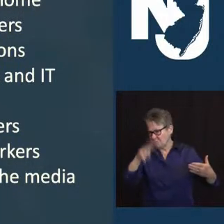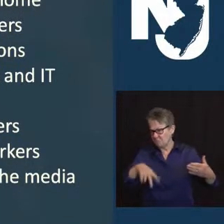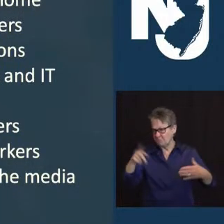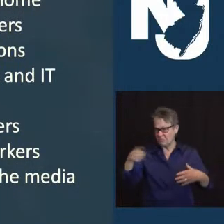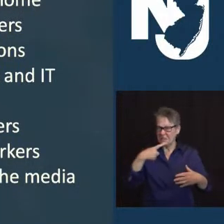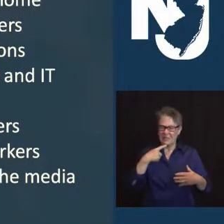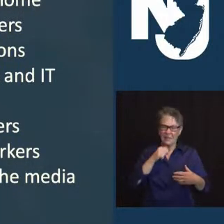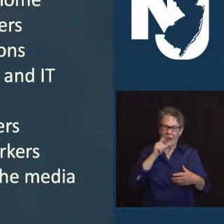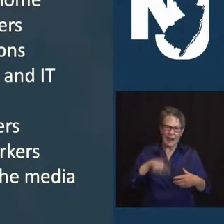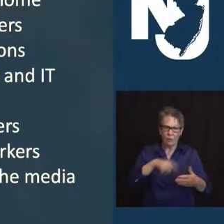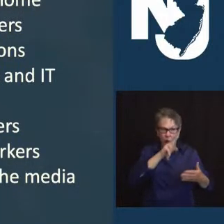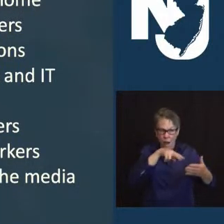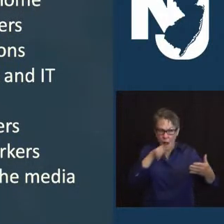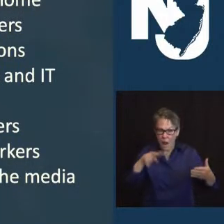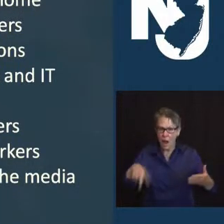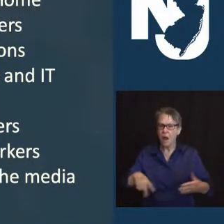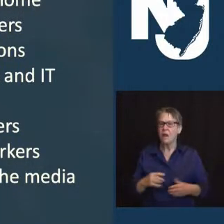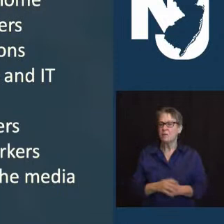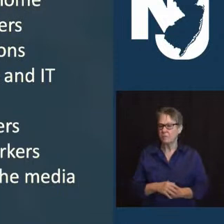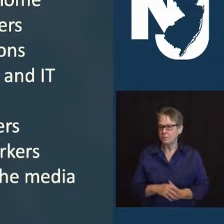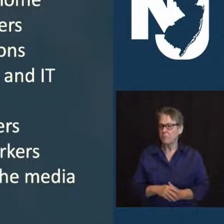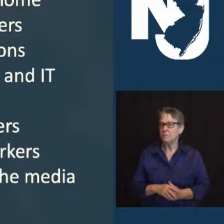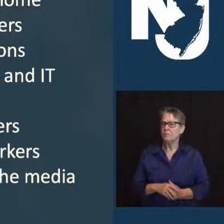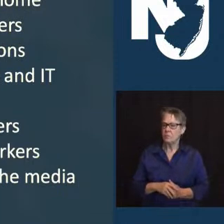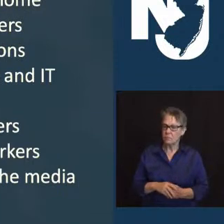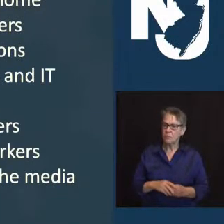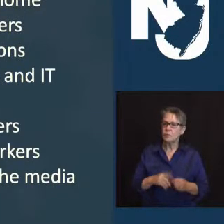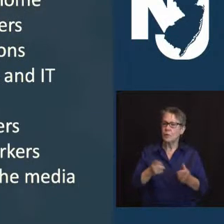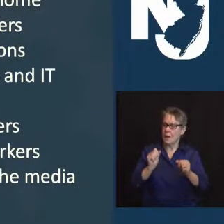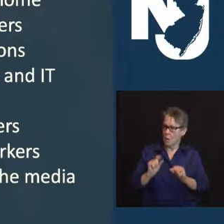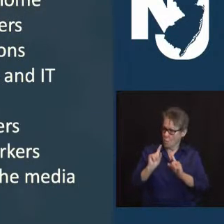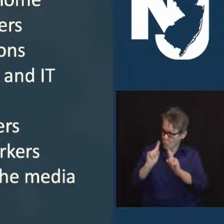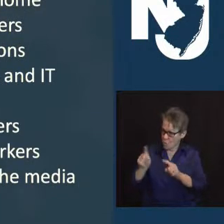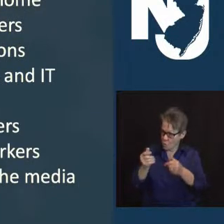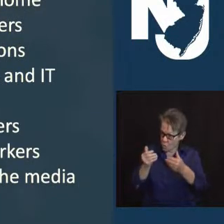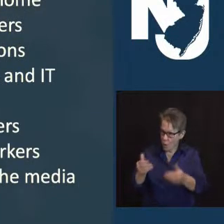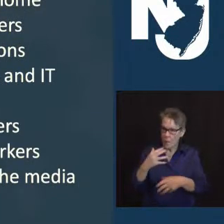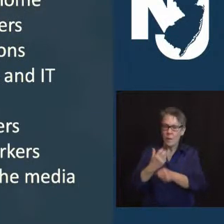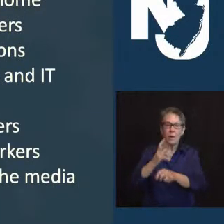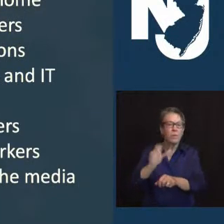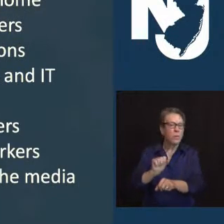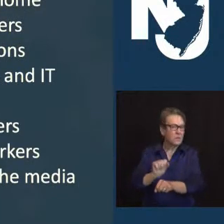vaccinated. The biggest move on that chessboard is